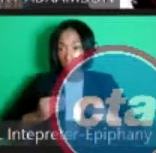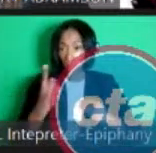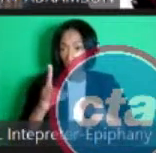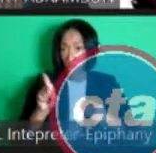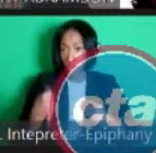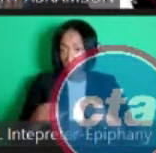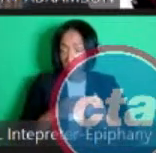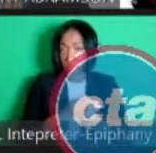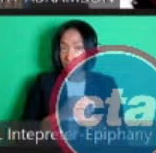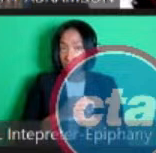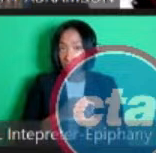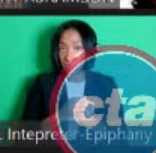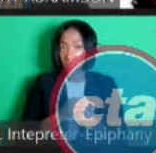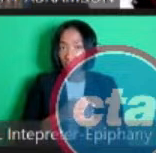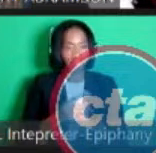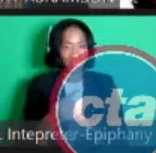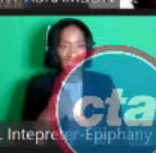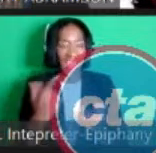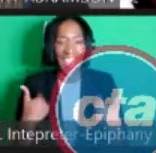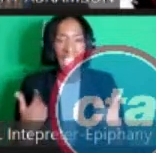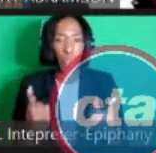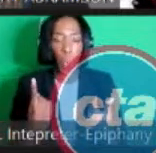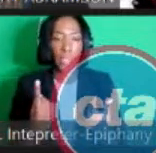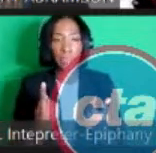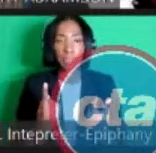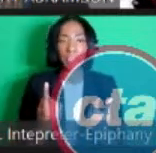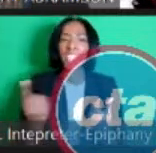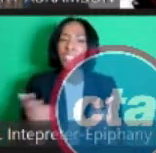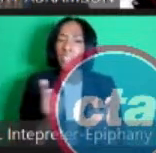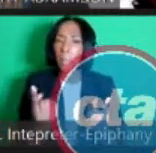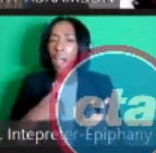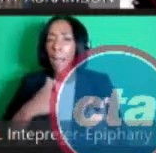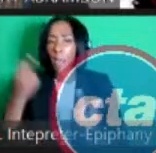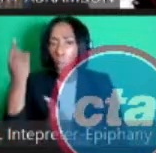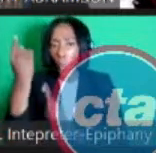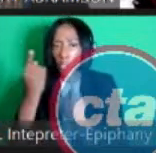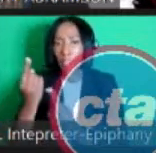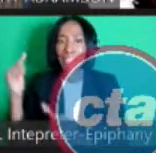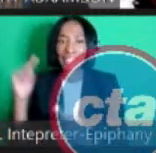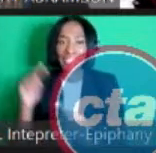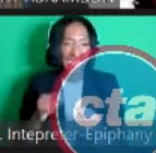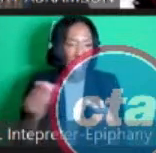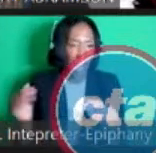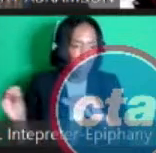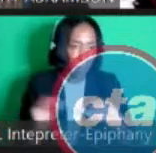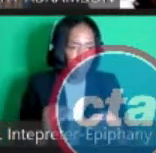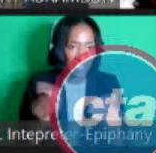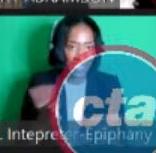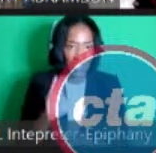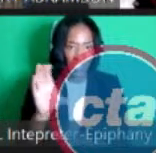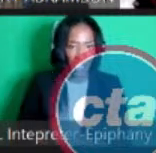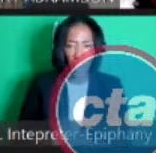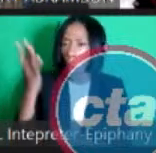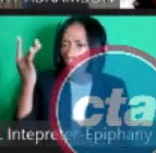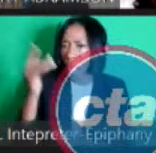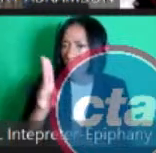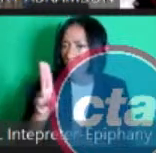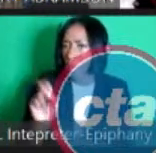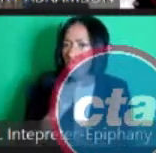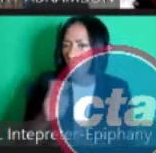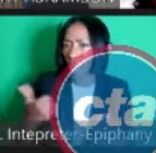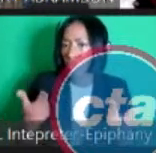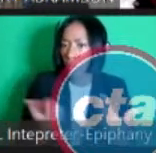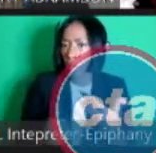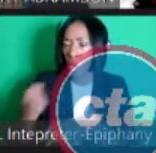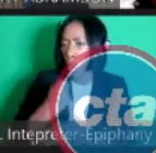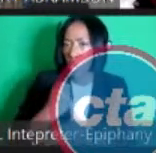so. I just have one, and it's something I've been wondering since I moved here in Chicago. Why is the bus don't have priorities? Why